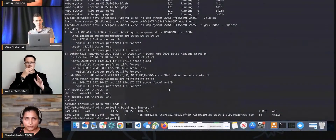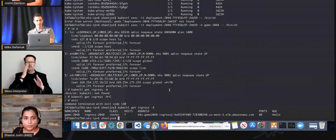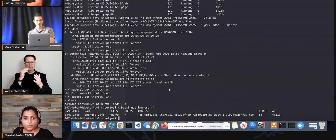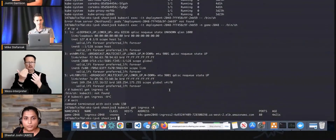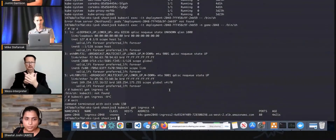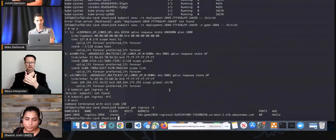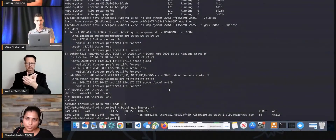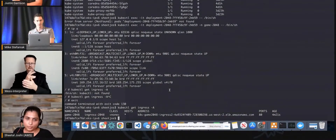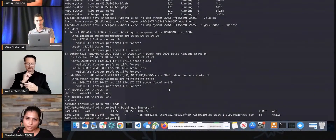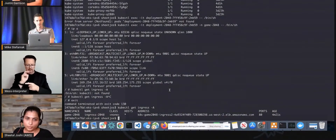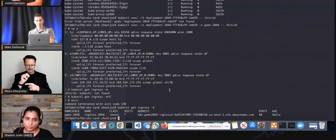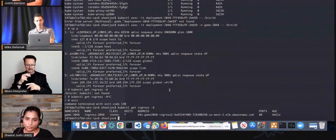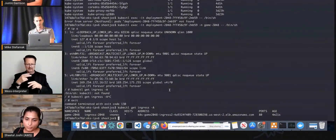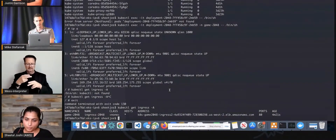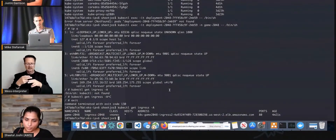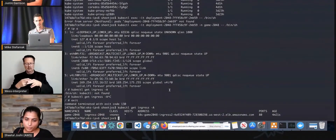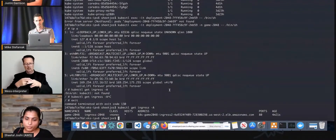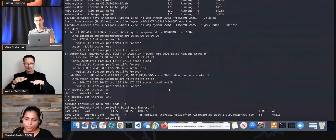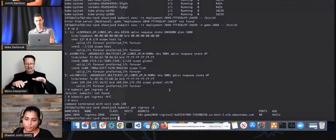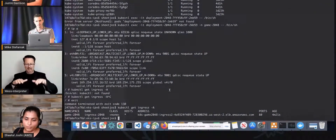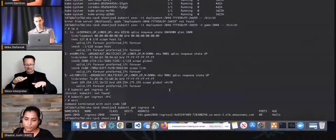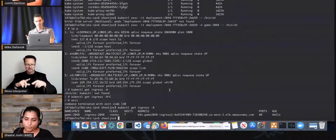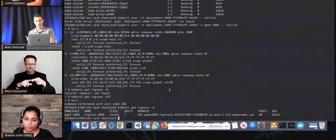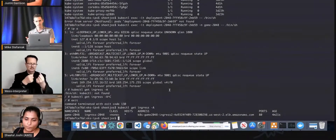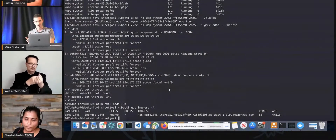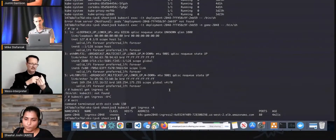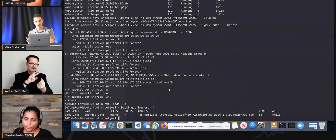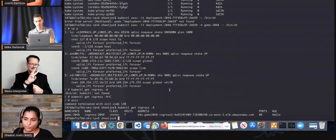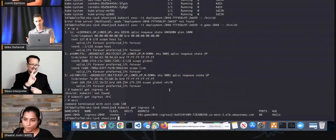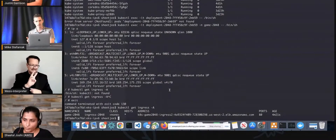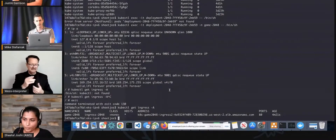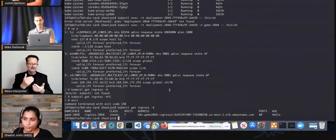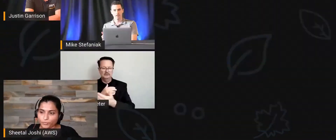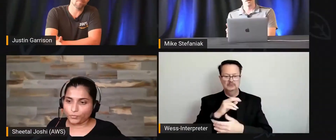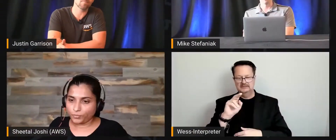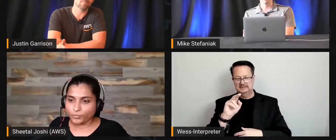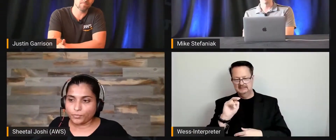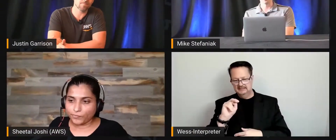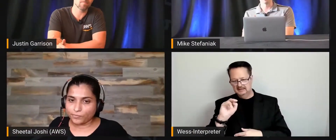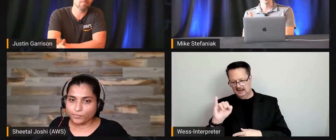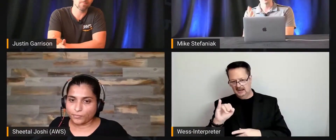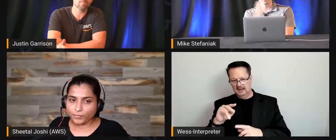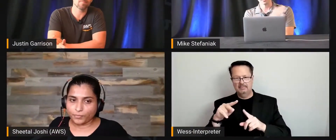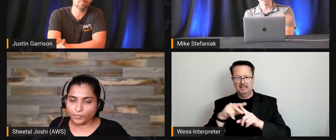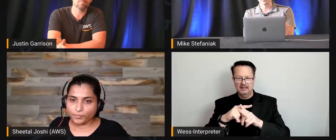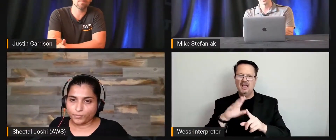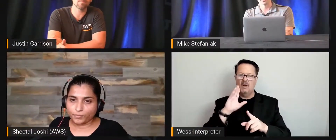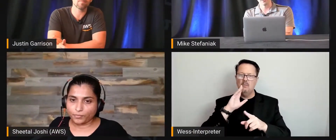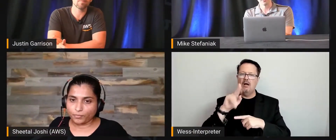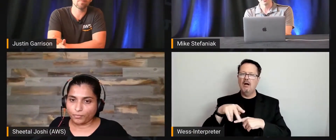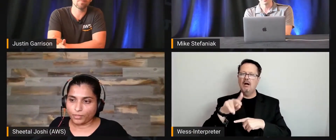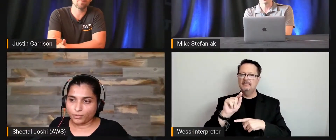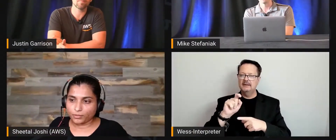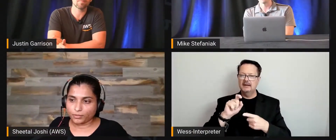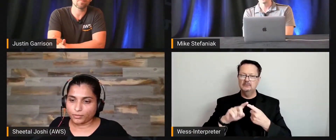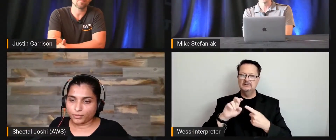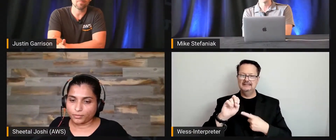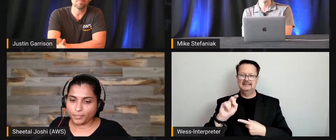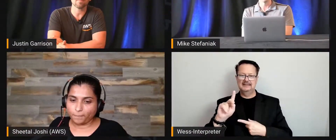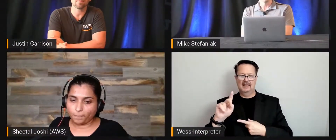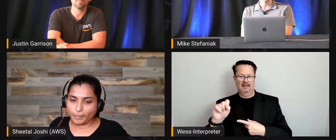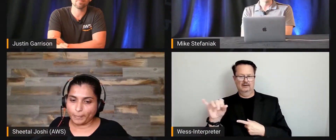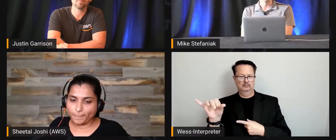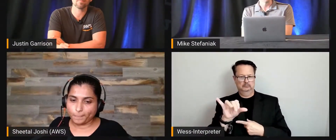load balancer controller coming to support v6. There'll be a new version of the CNI plugin, and then there'll be updates to EKS itself.